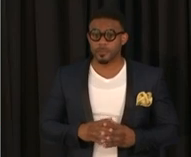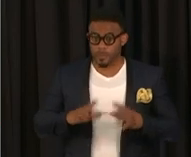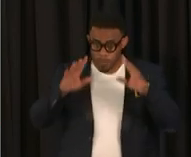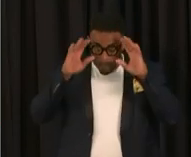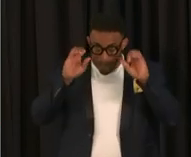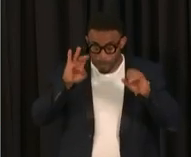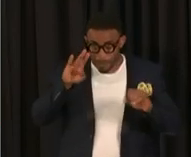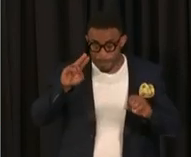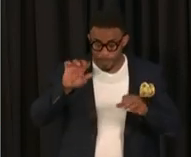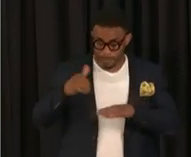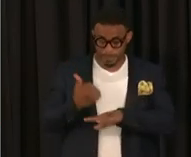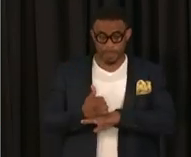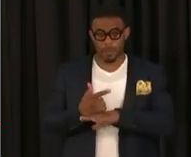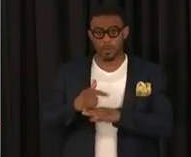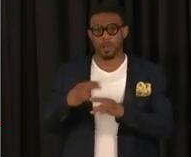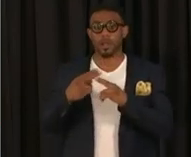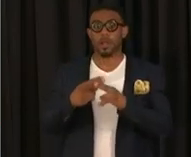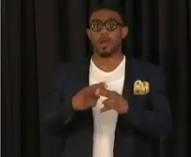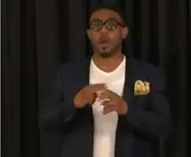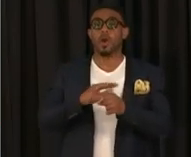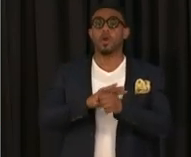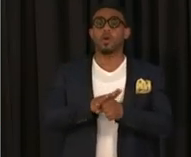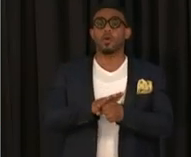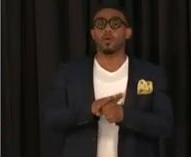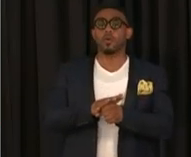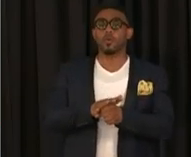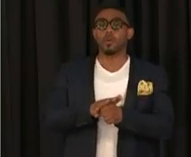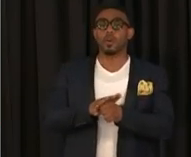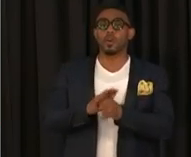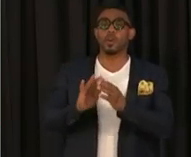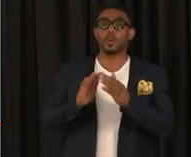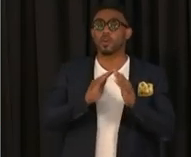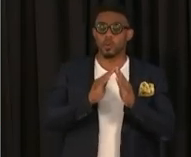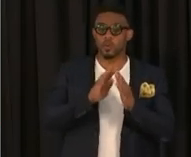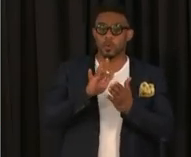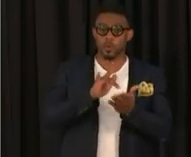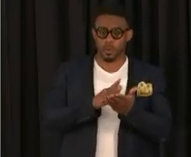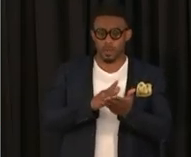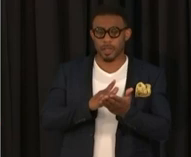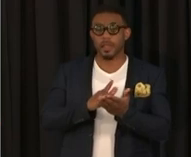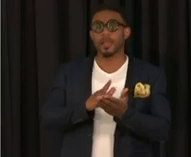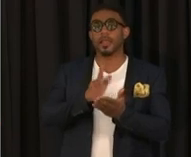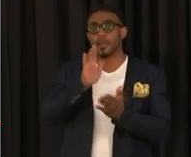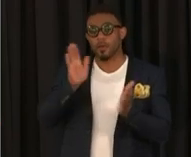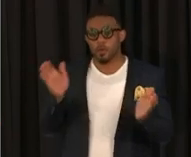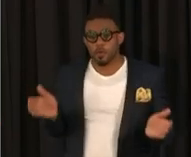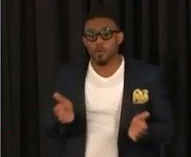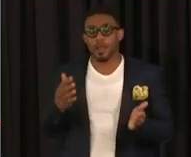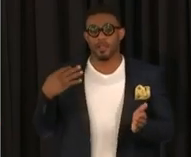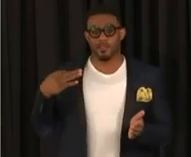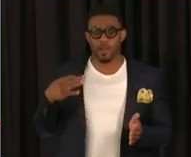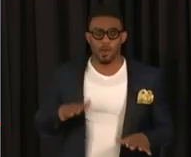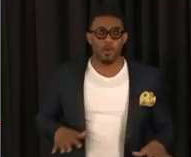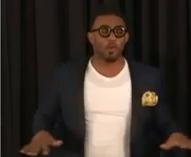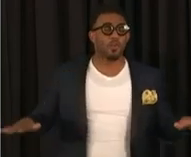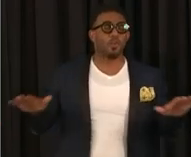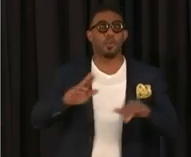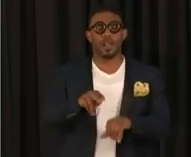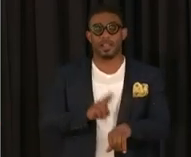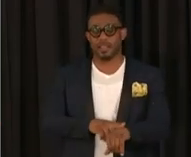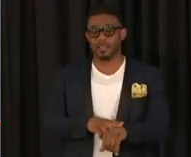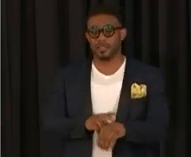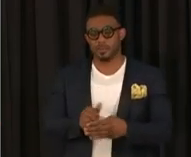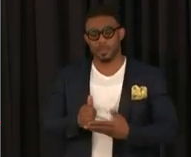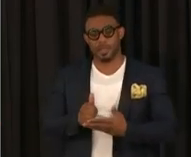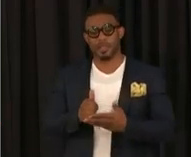is President Biden has established what is called the COVID-19 Community Corps. That's gonna rally volunteers across the